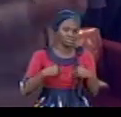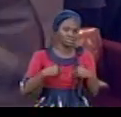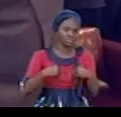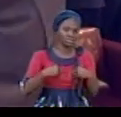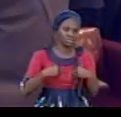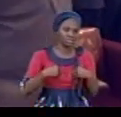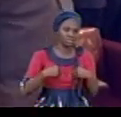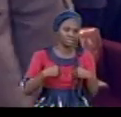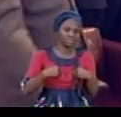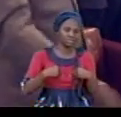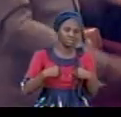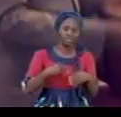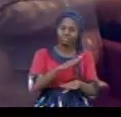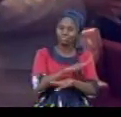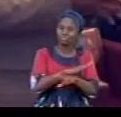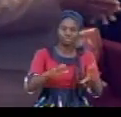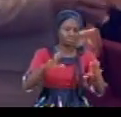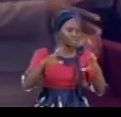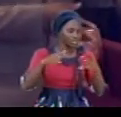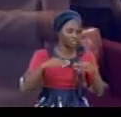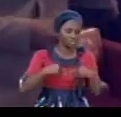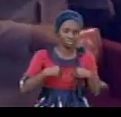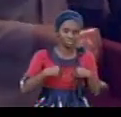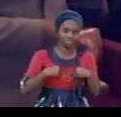accept. Don't accept